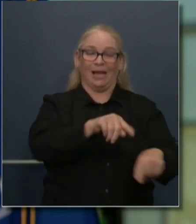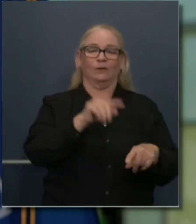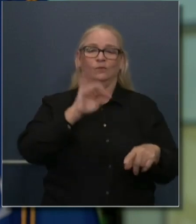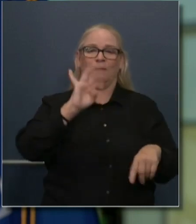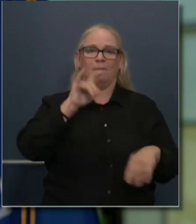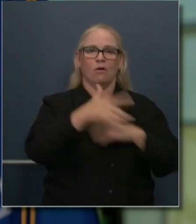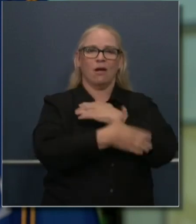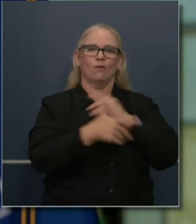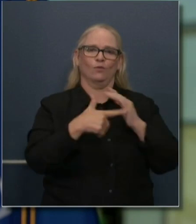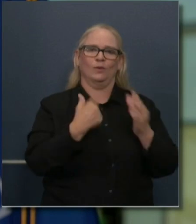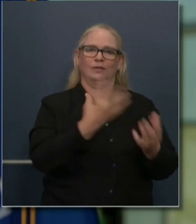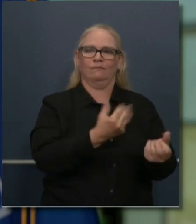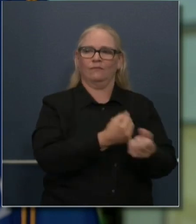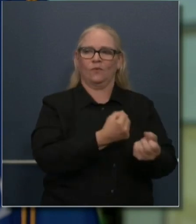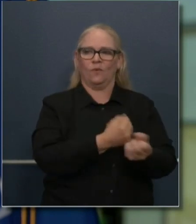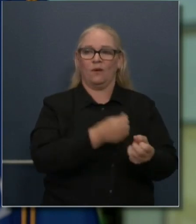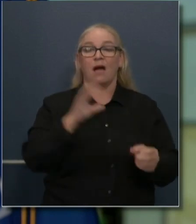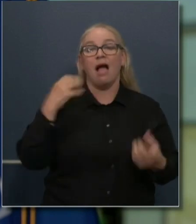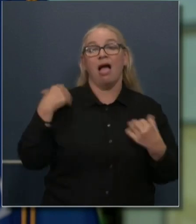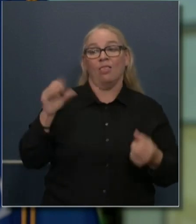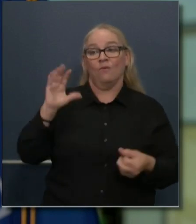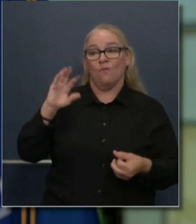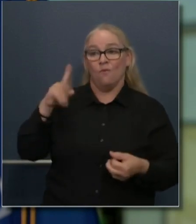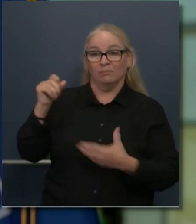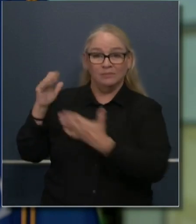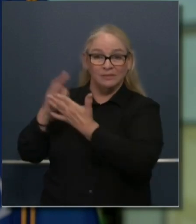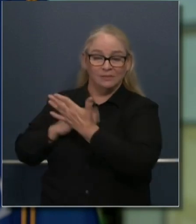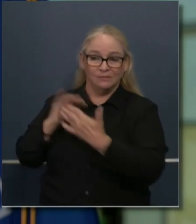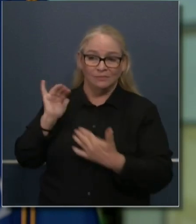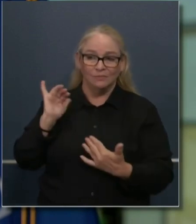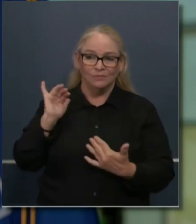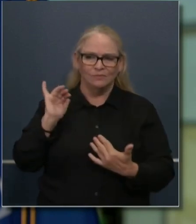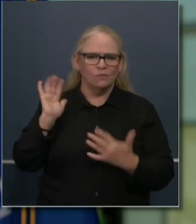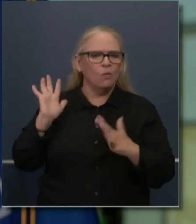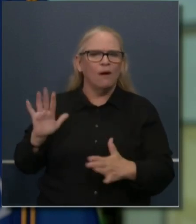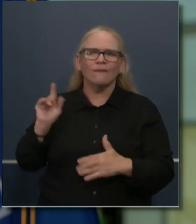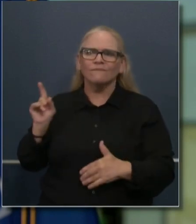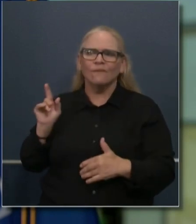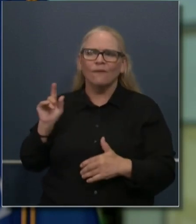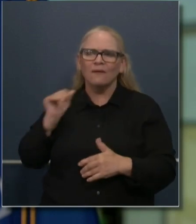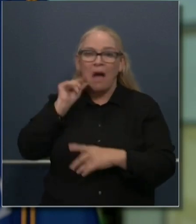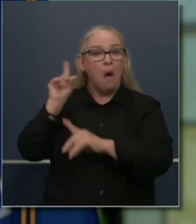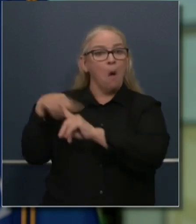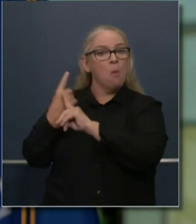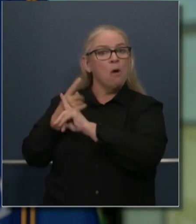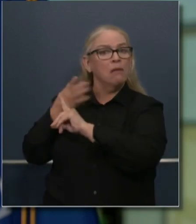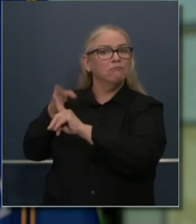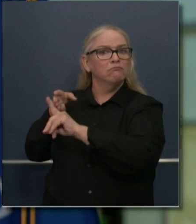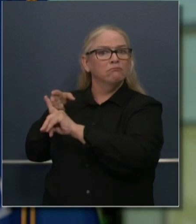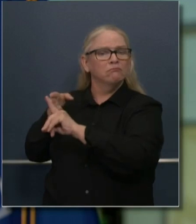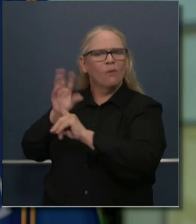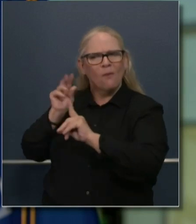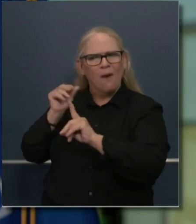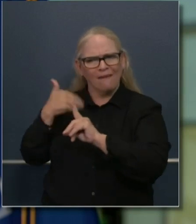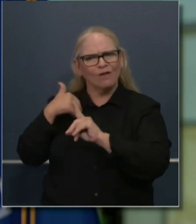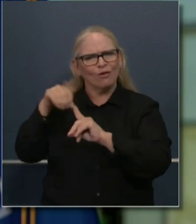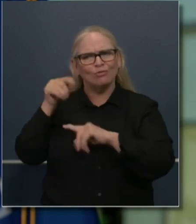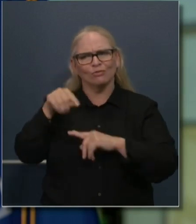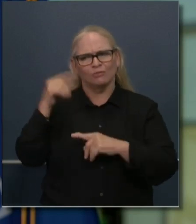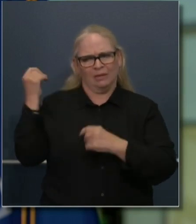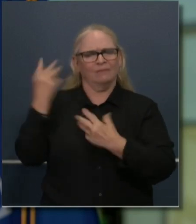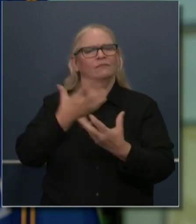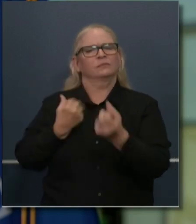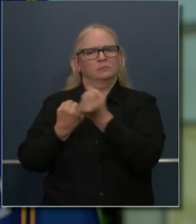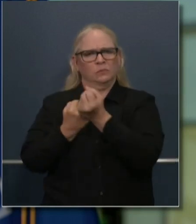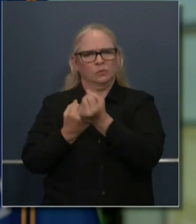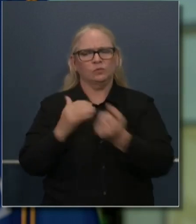component, an important component, but is not the totality in terms of the health support in terms